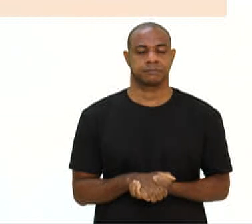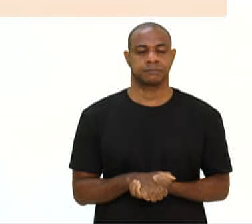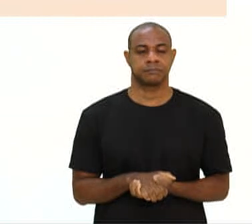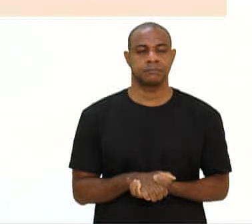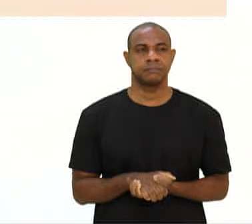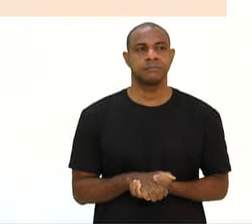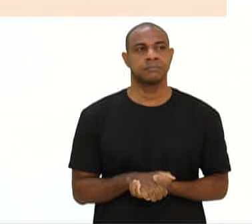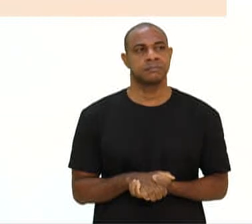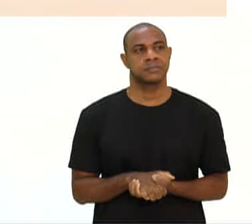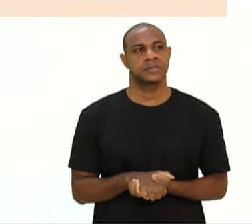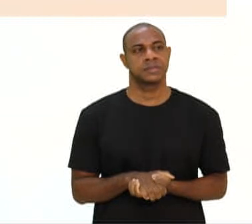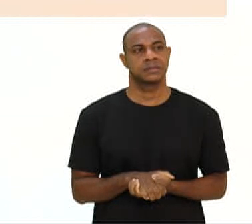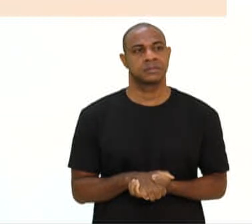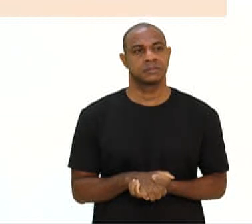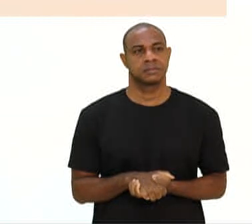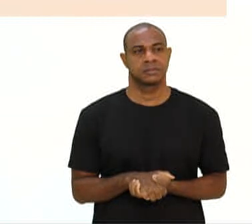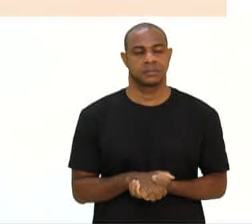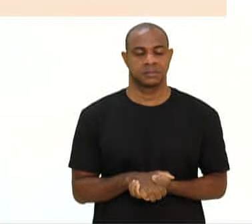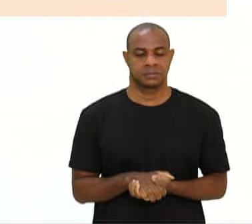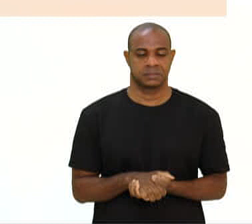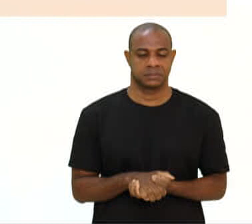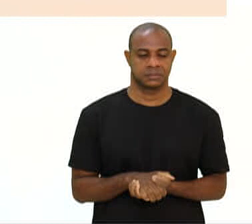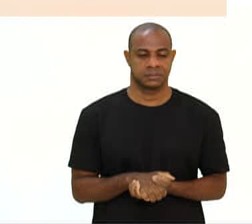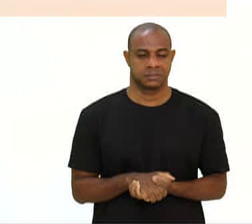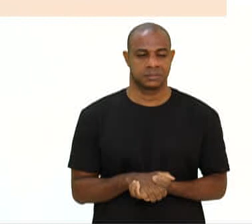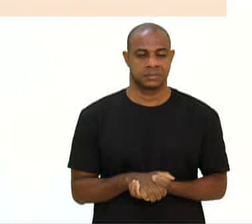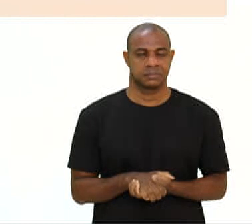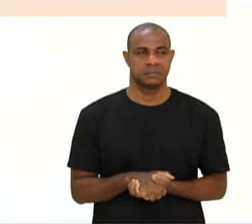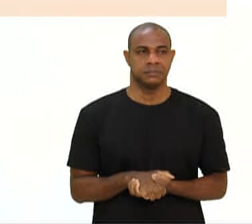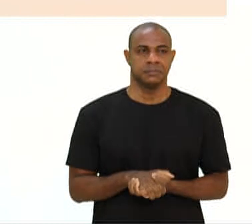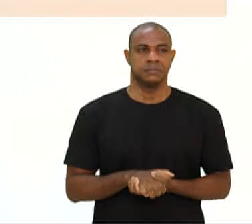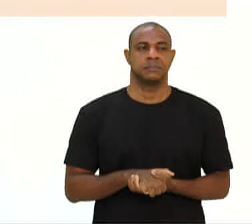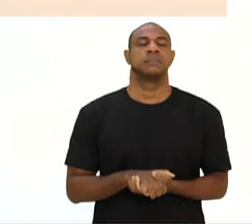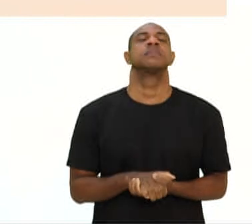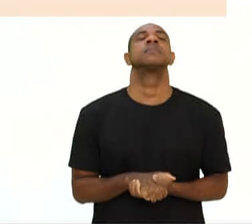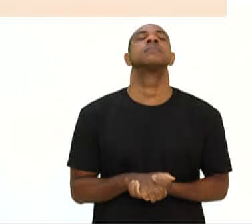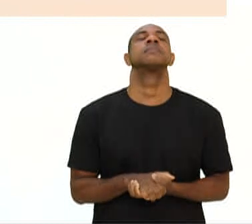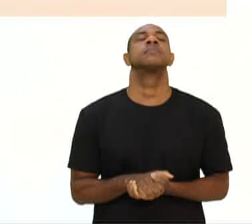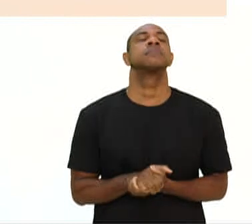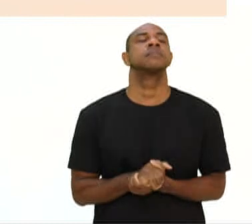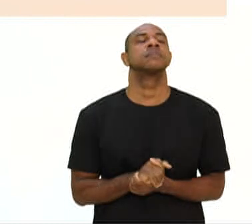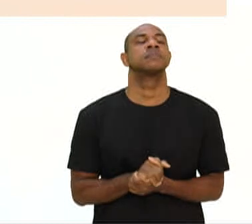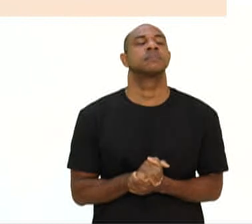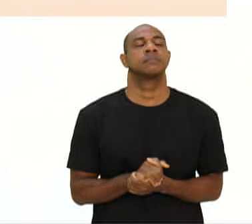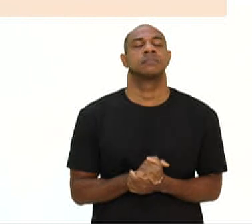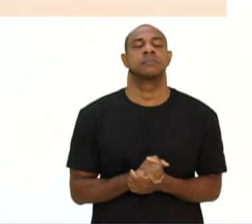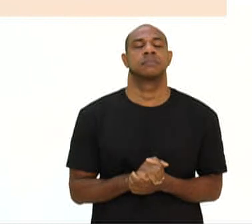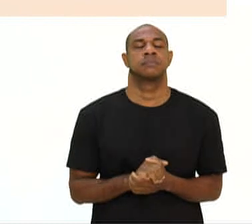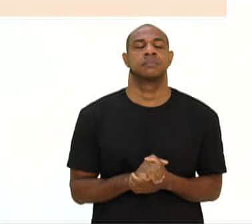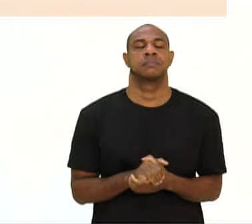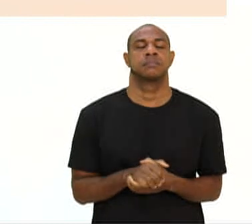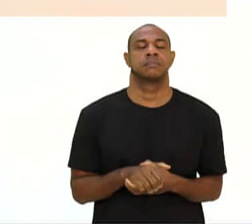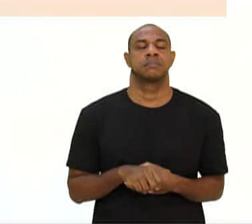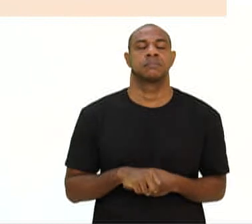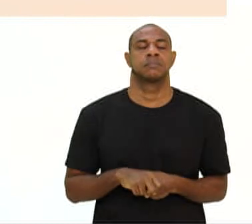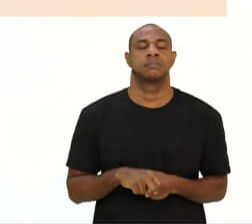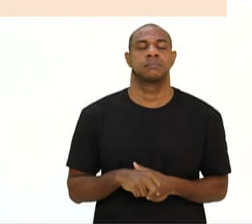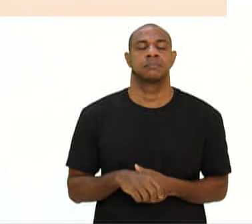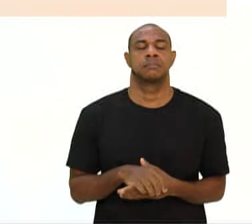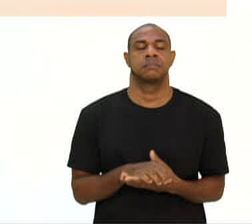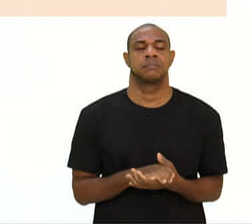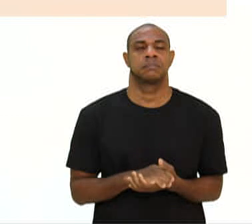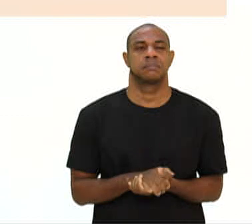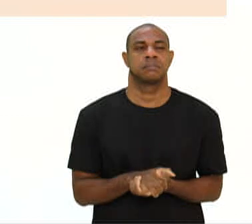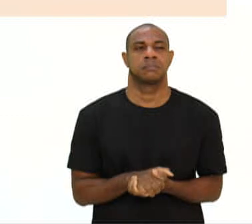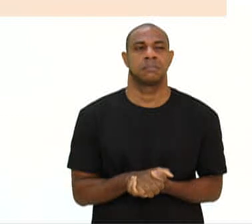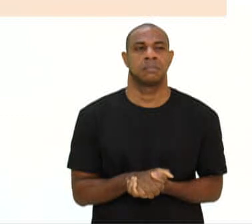pie. Thanksgiving is regarded as being the beginning of the fall-winter holiday season, along